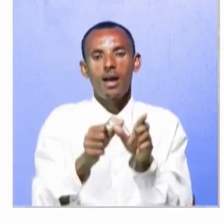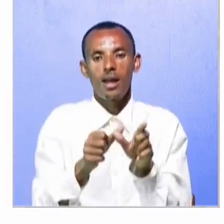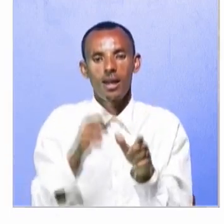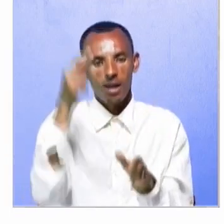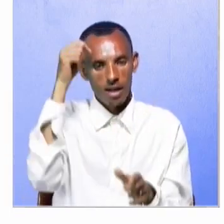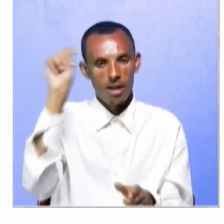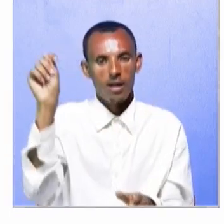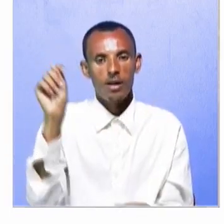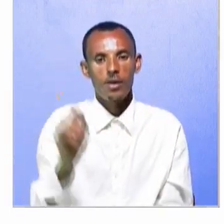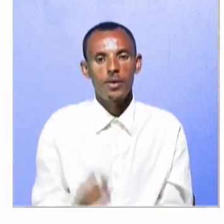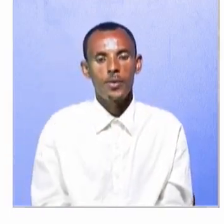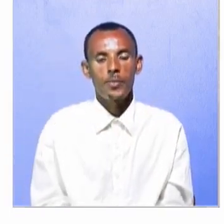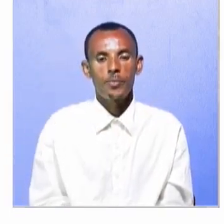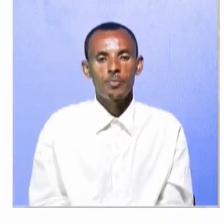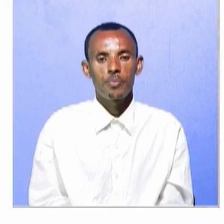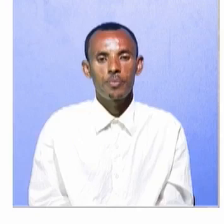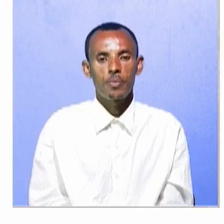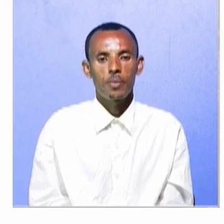interior